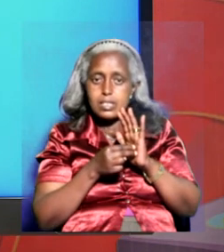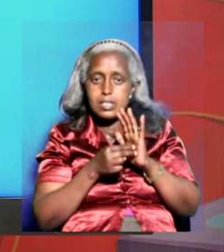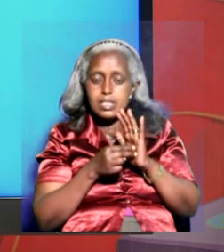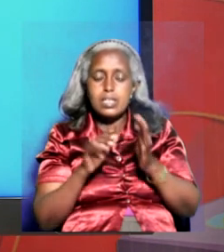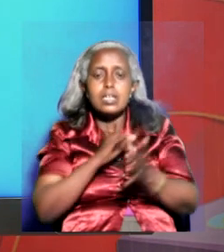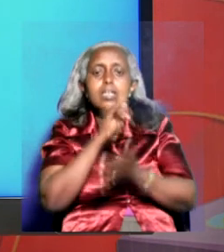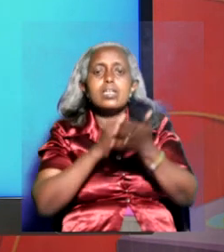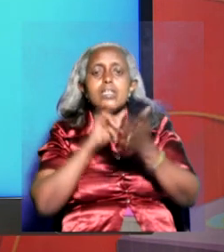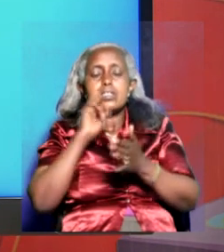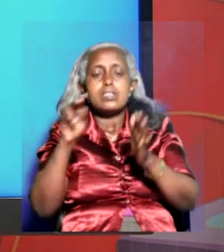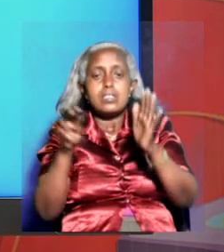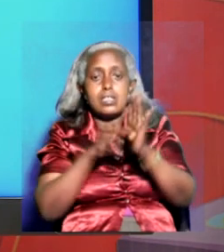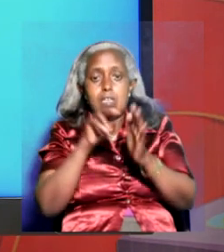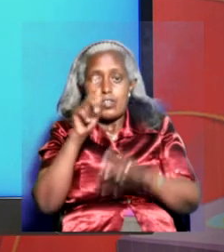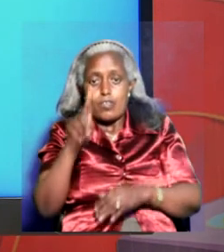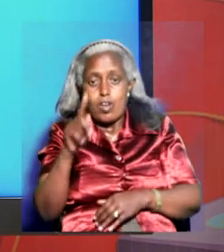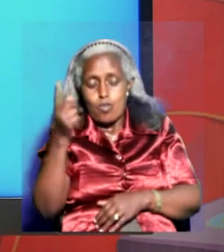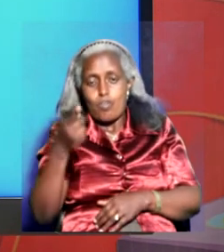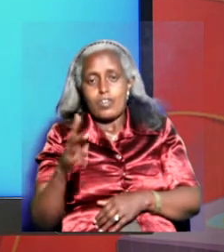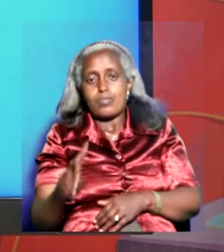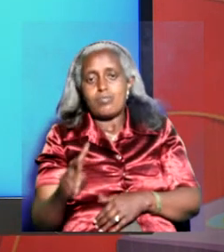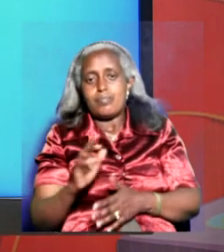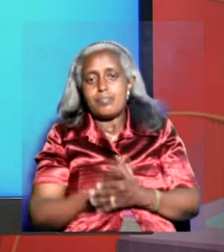it is -1/2,